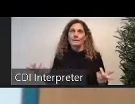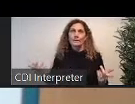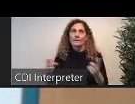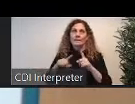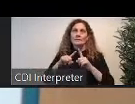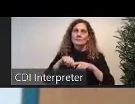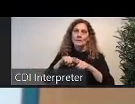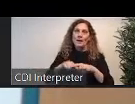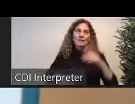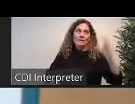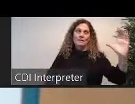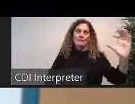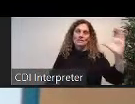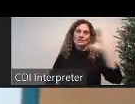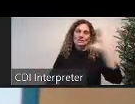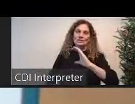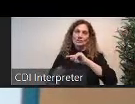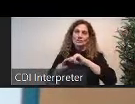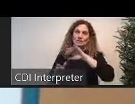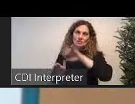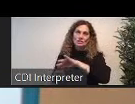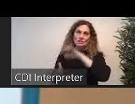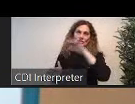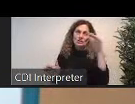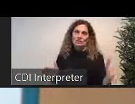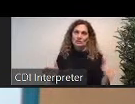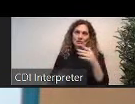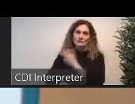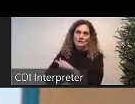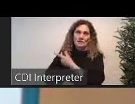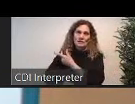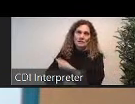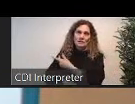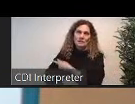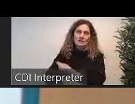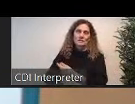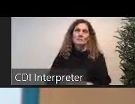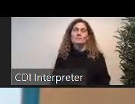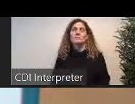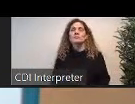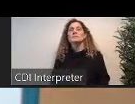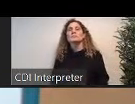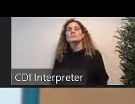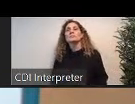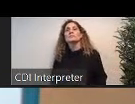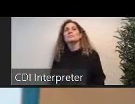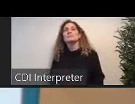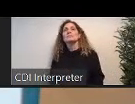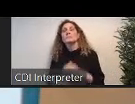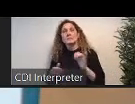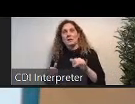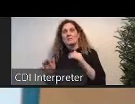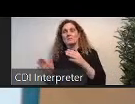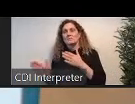and predictable supply of vaccine. And this plan was put in place several weeks ago.